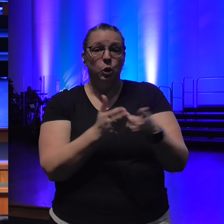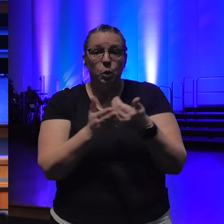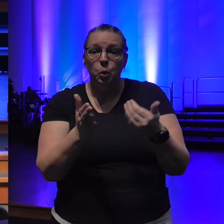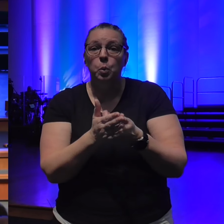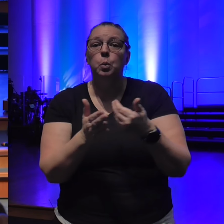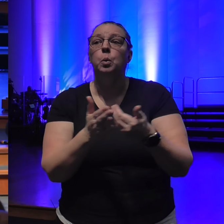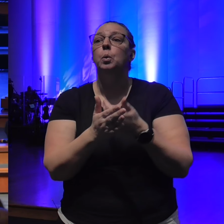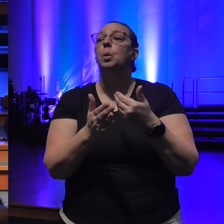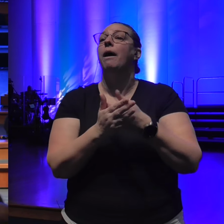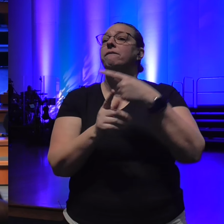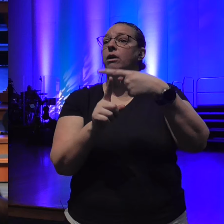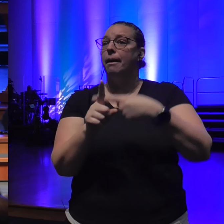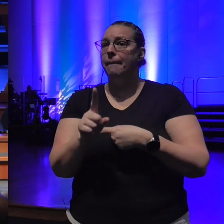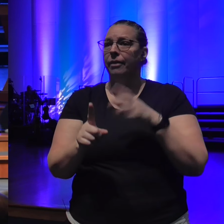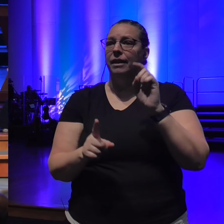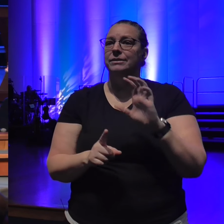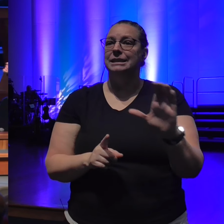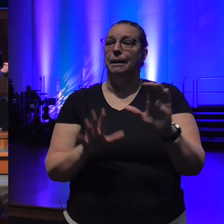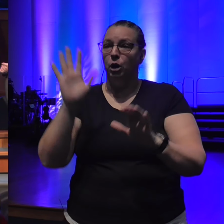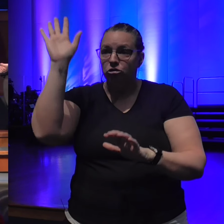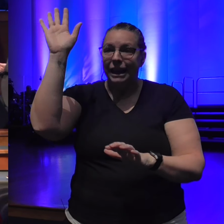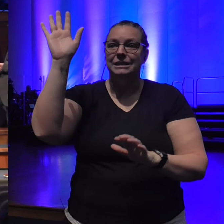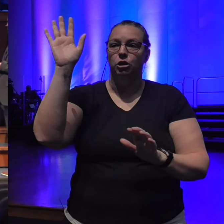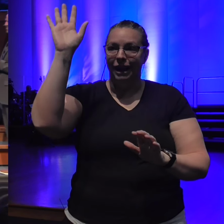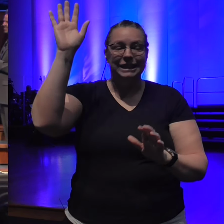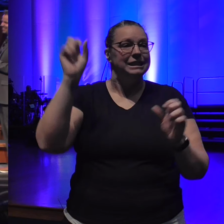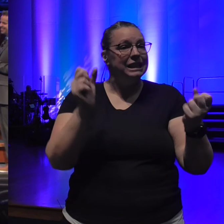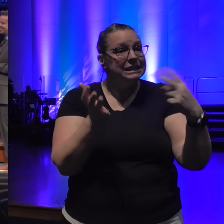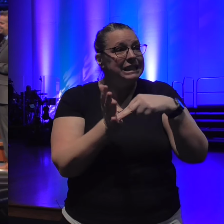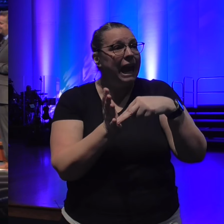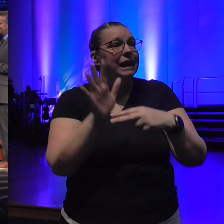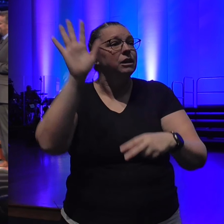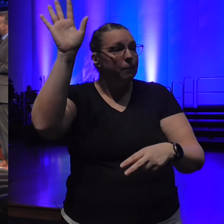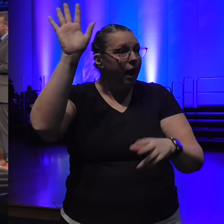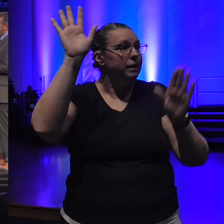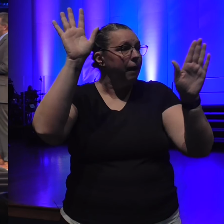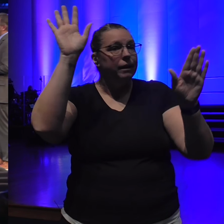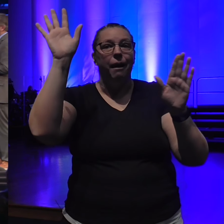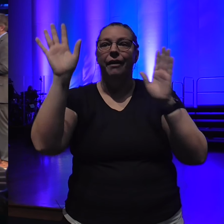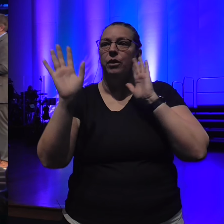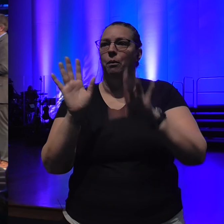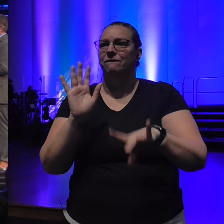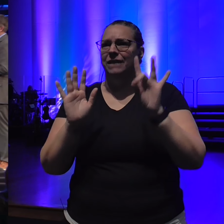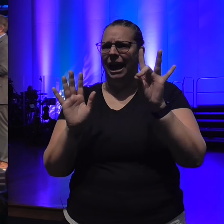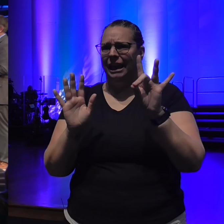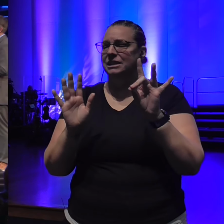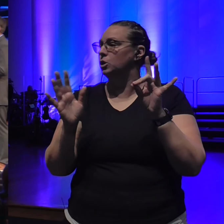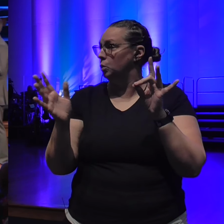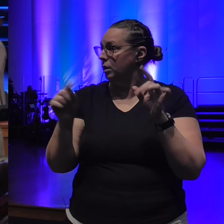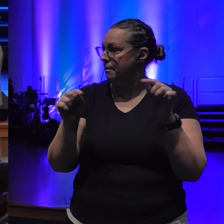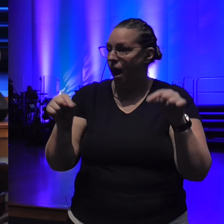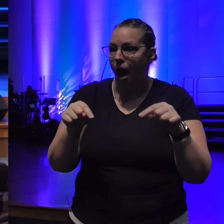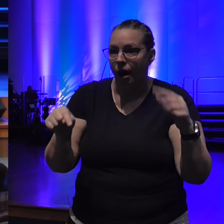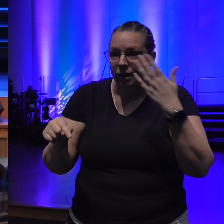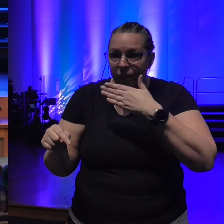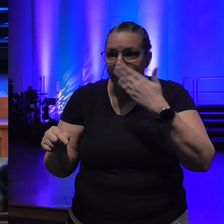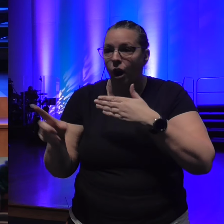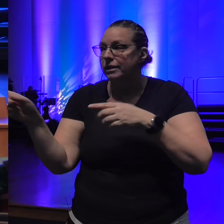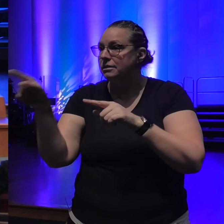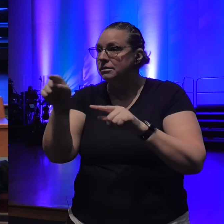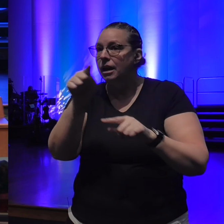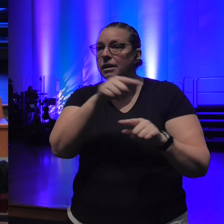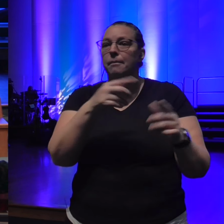pretty new this month of December. Come on, raise your hand. You can even stand up if they're coming to find you. Lots of people down front here,